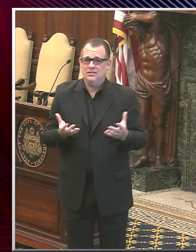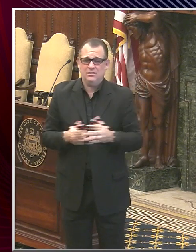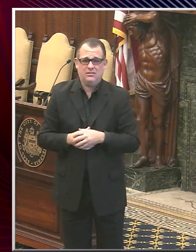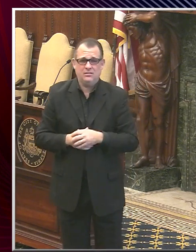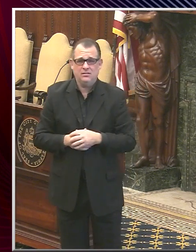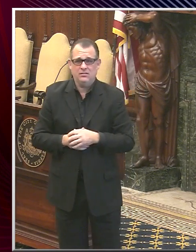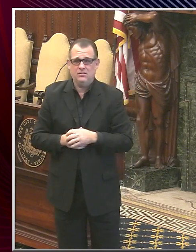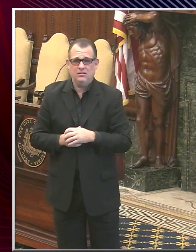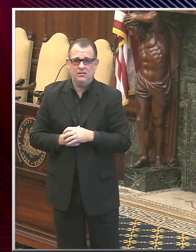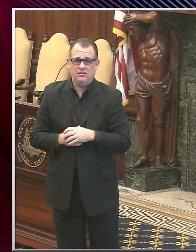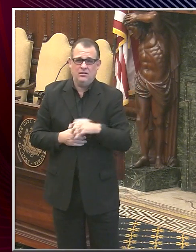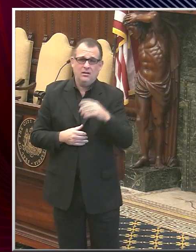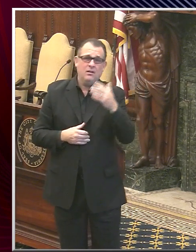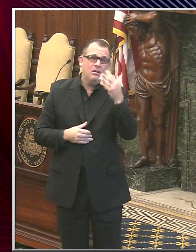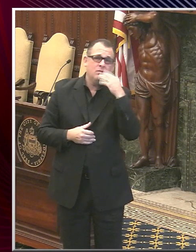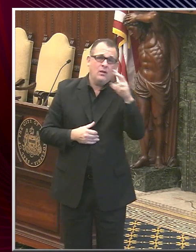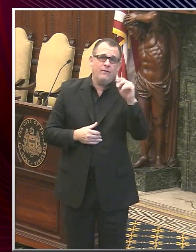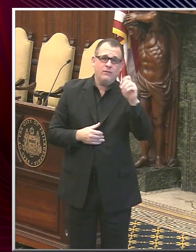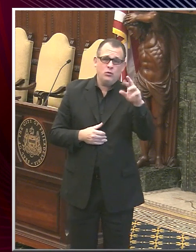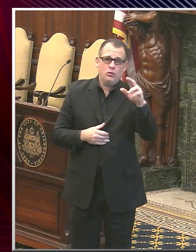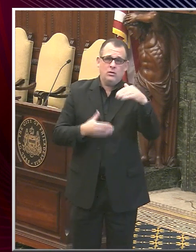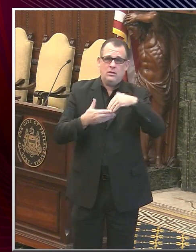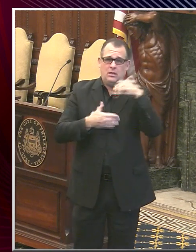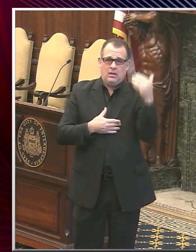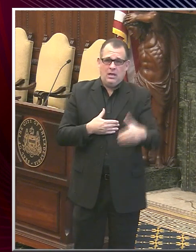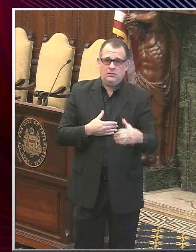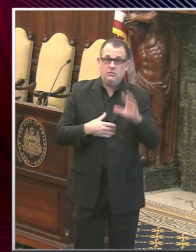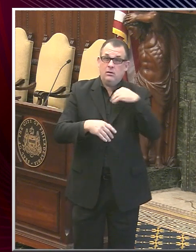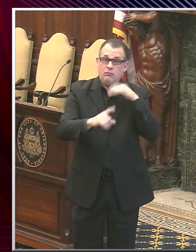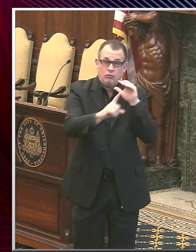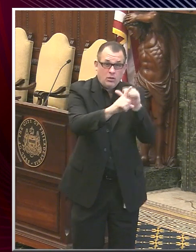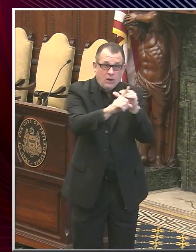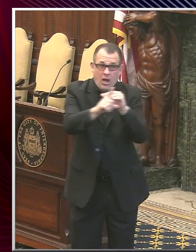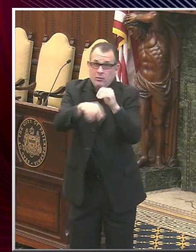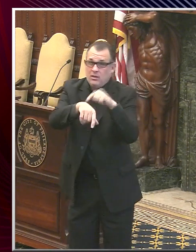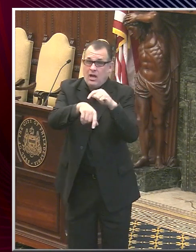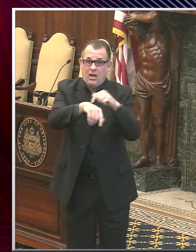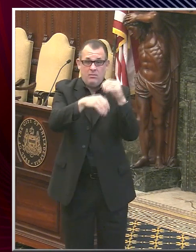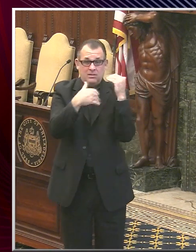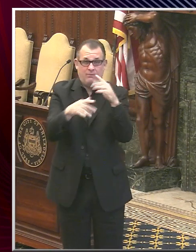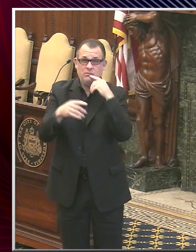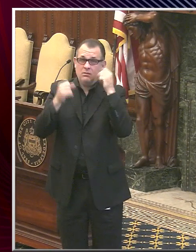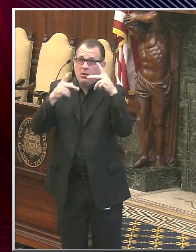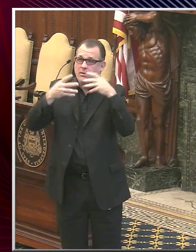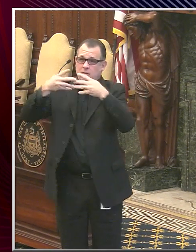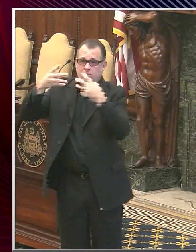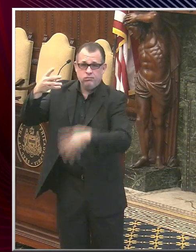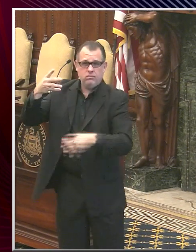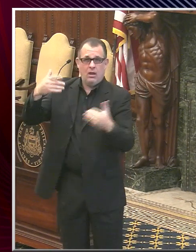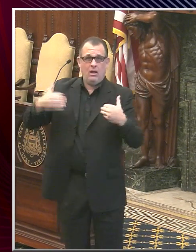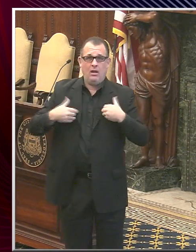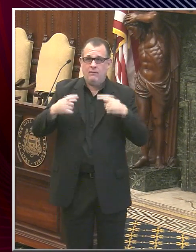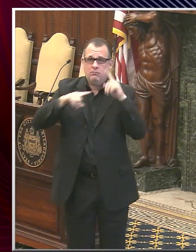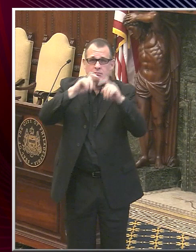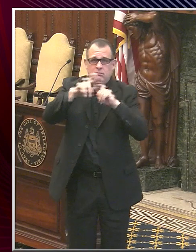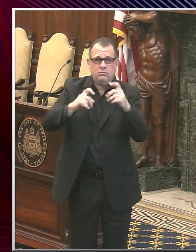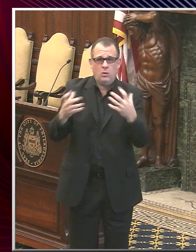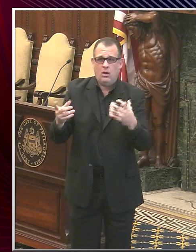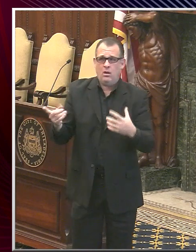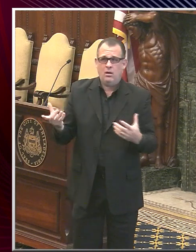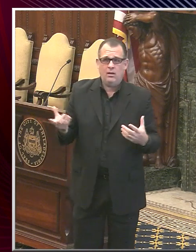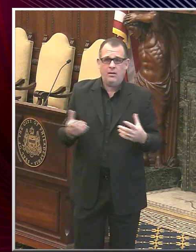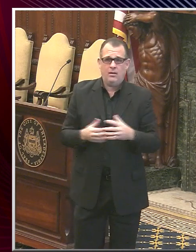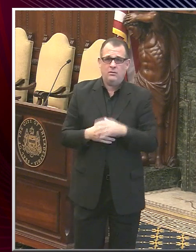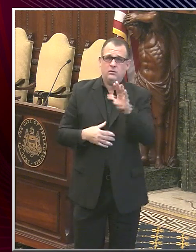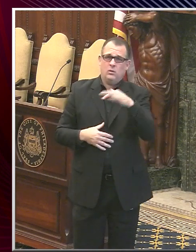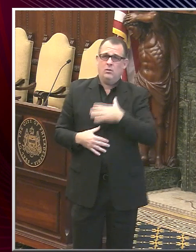thank you, Victor. And reminder that we have very limited time, a large number of folks with questions. So we Would appreciate